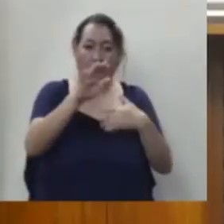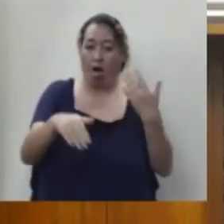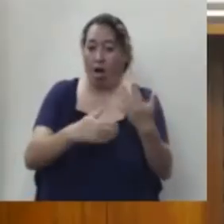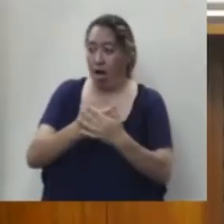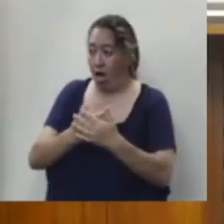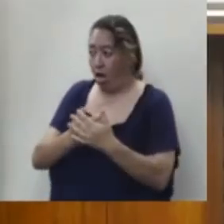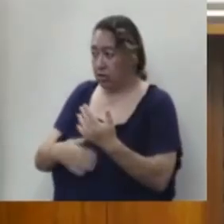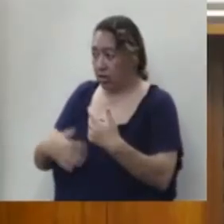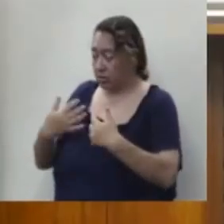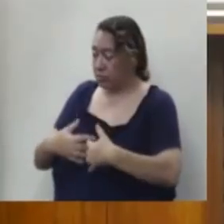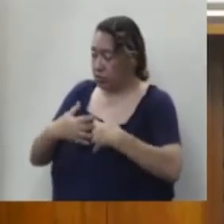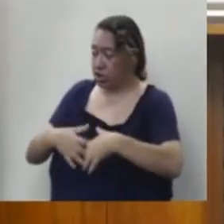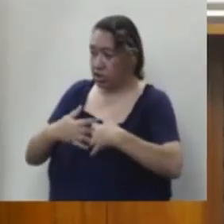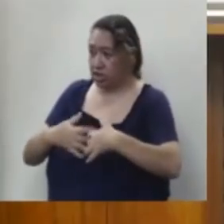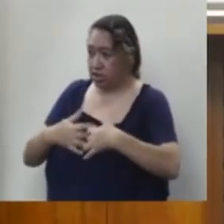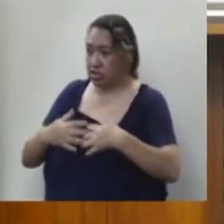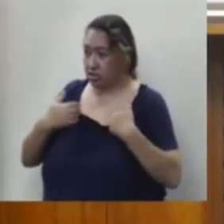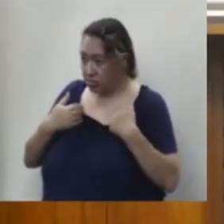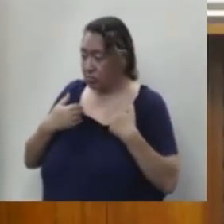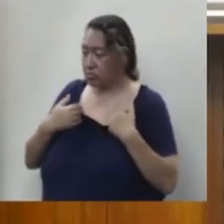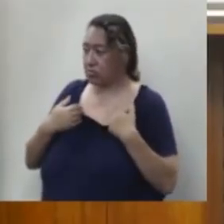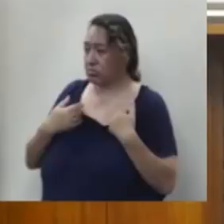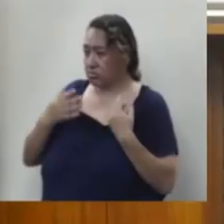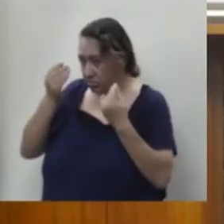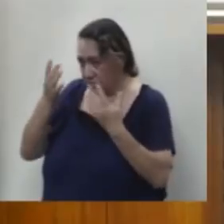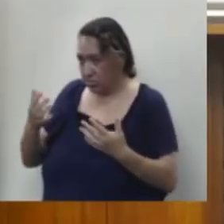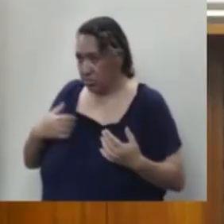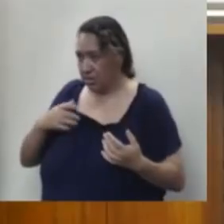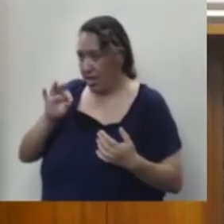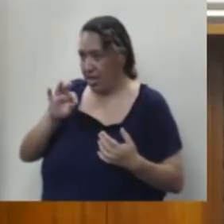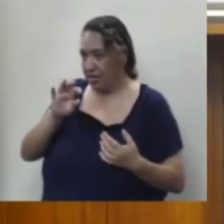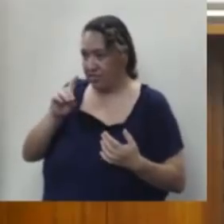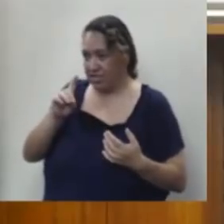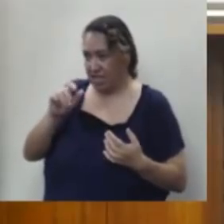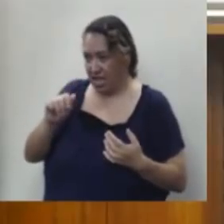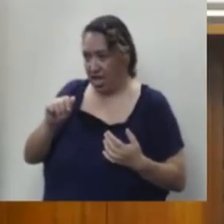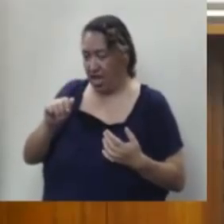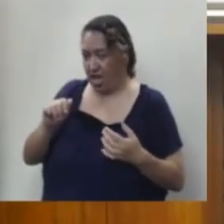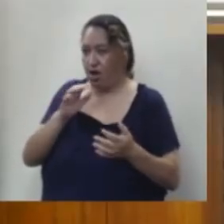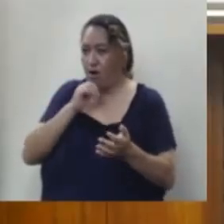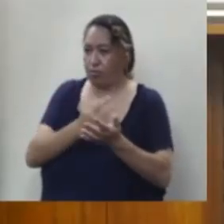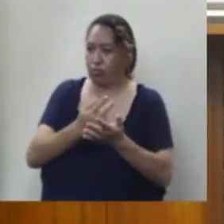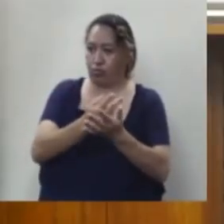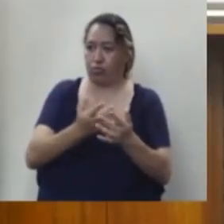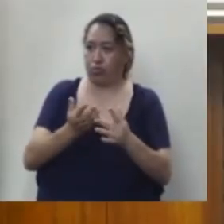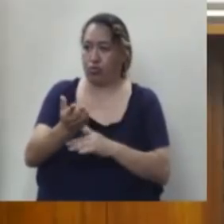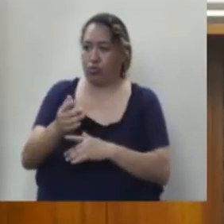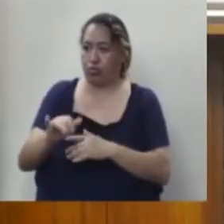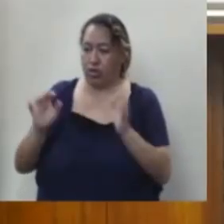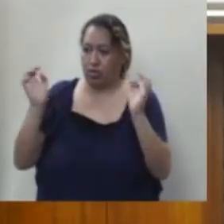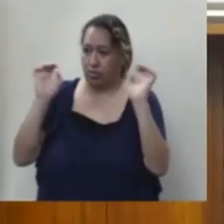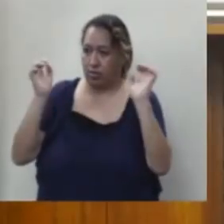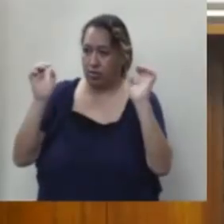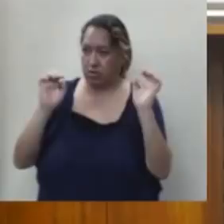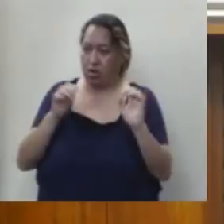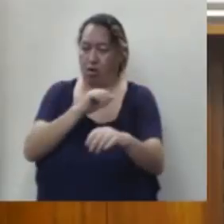already mentioned are FDA approved or approved through the emergency utilization authorization. We want to make